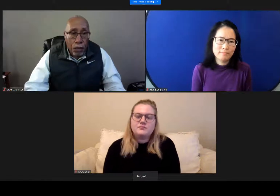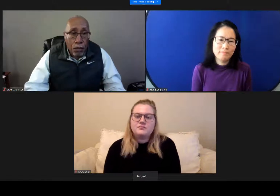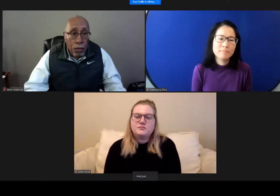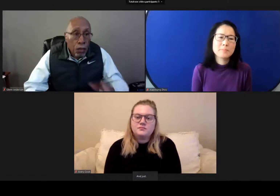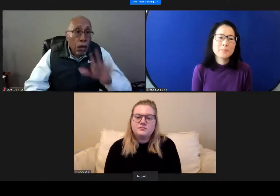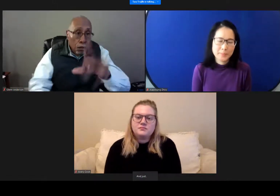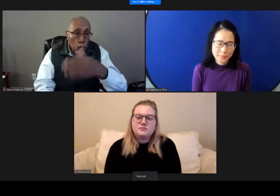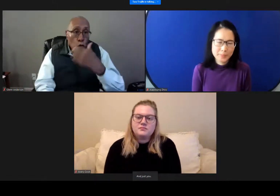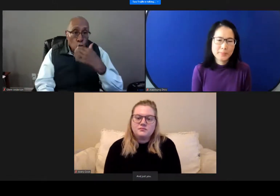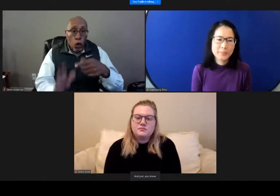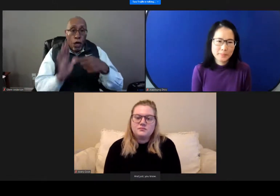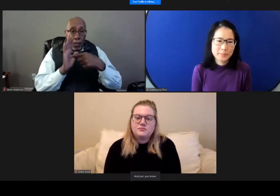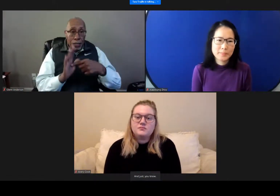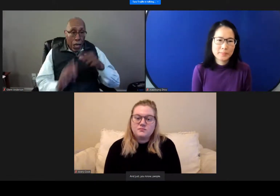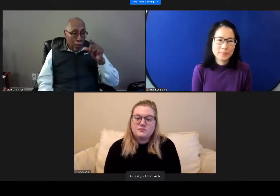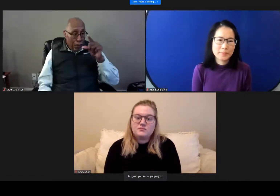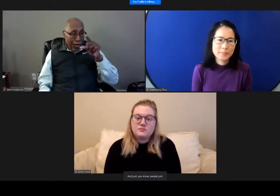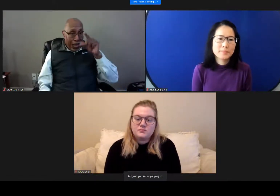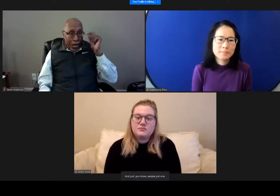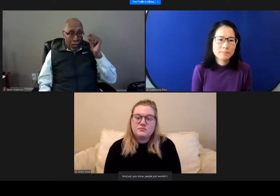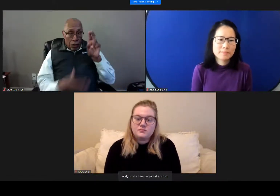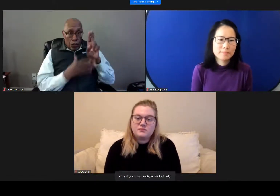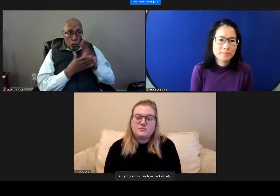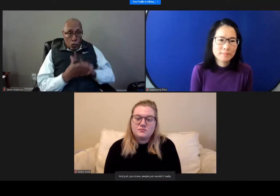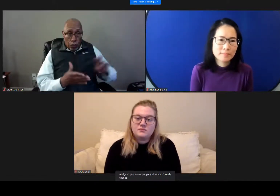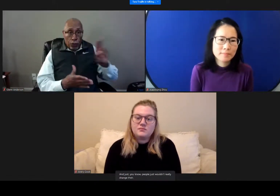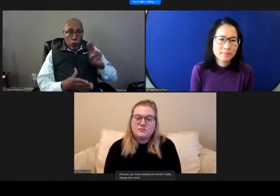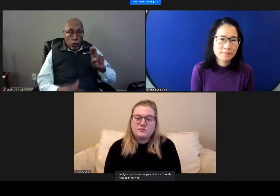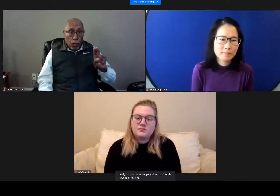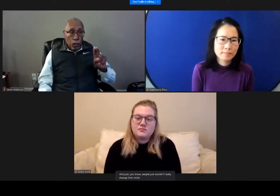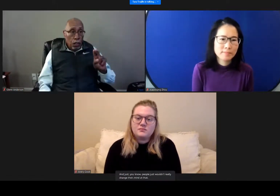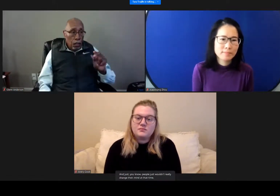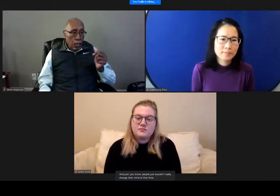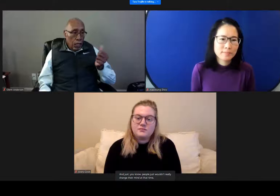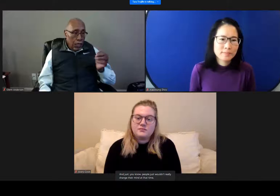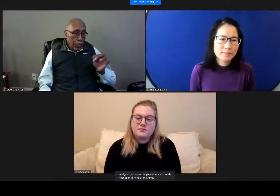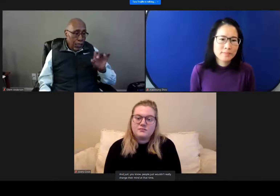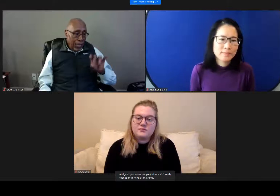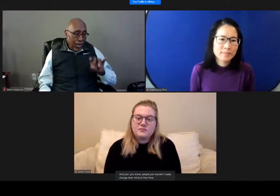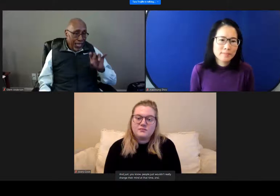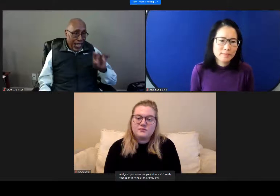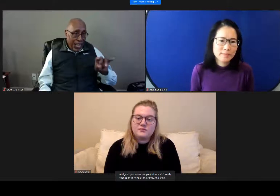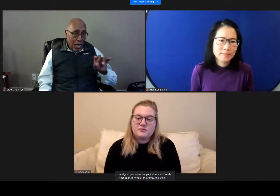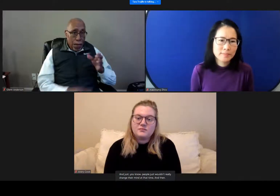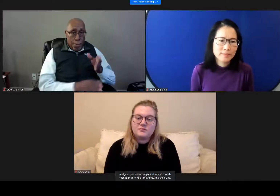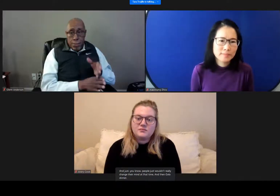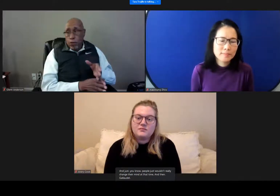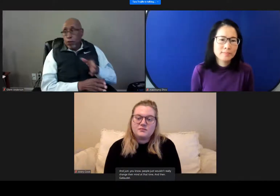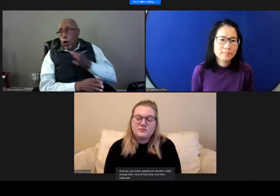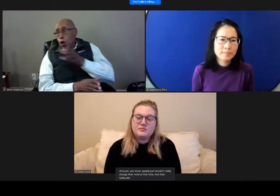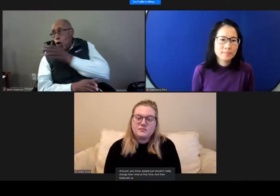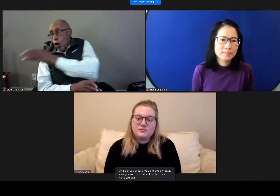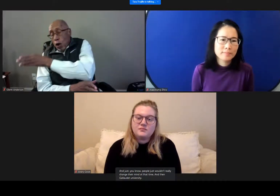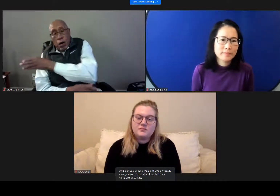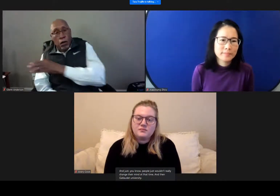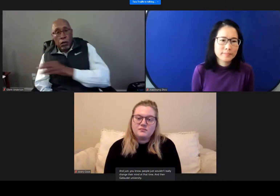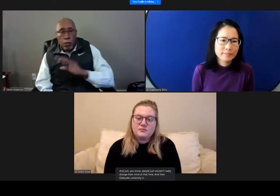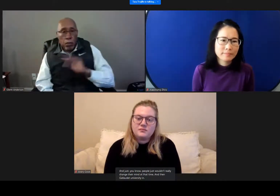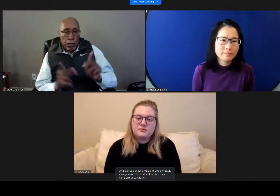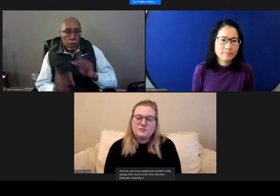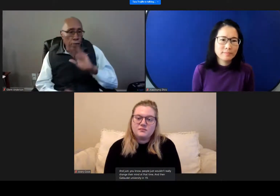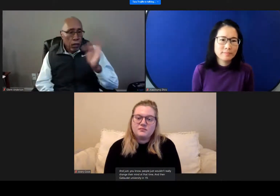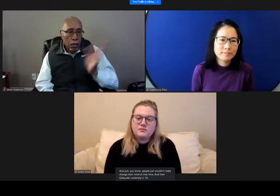just, people just wouldn't really change their mind at that time. And then Gallaudet University